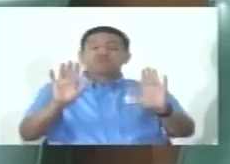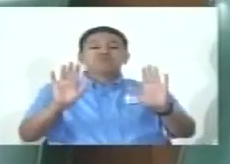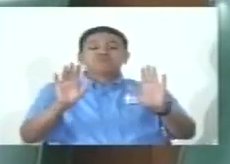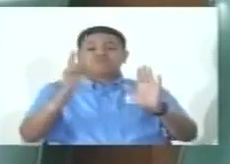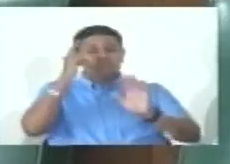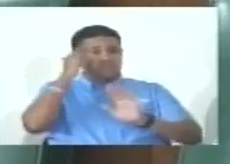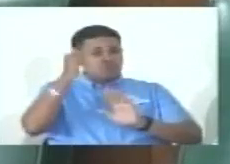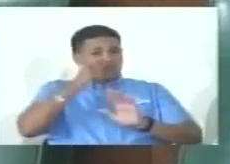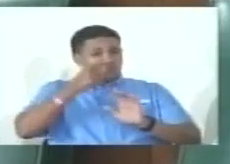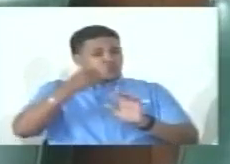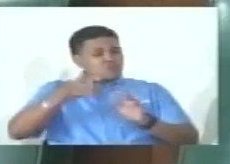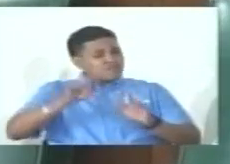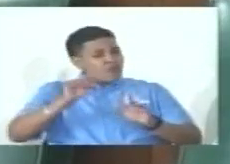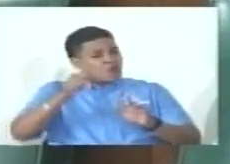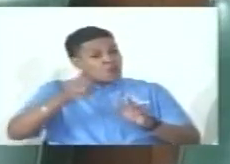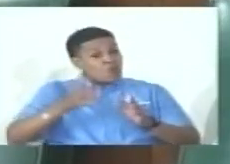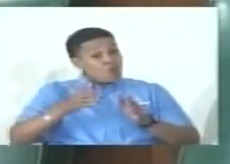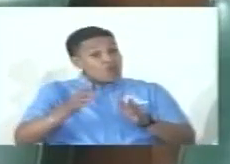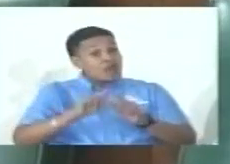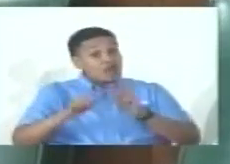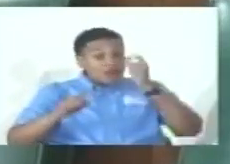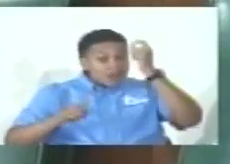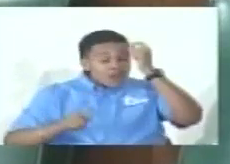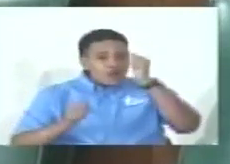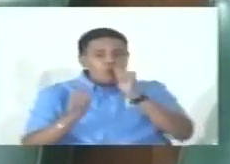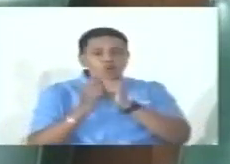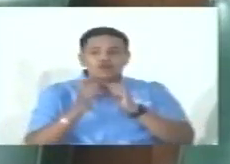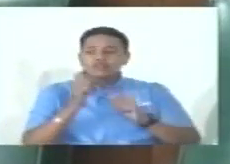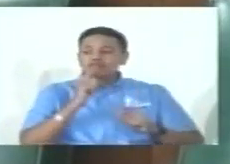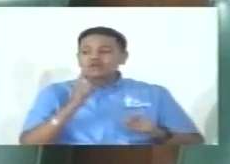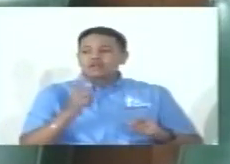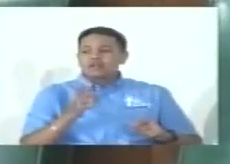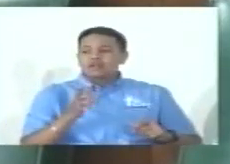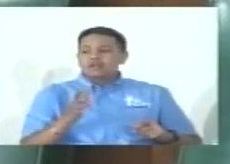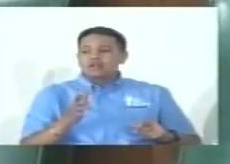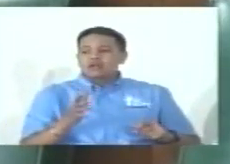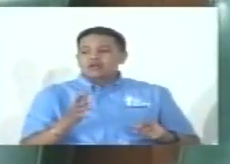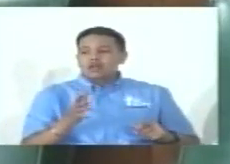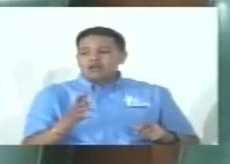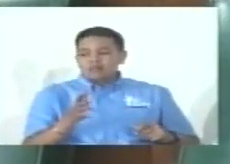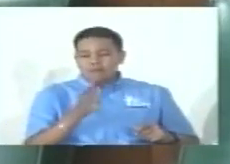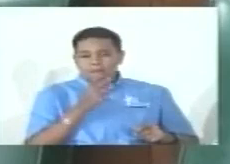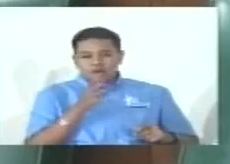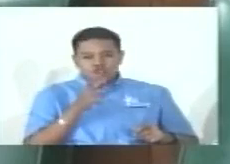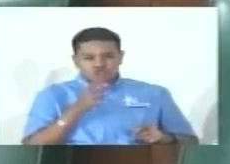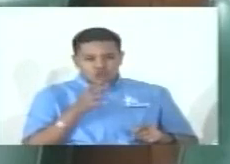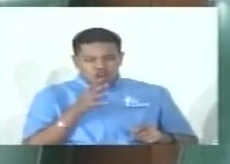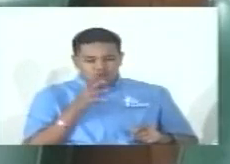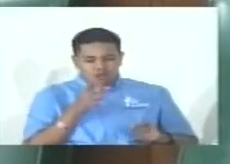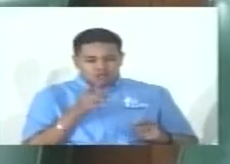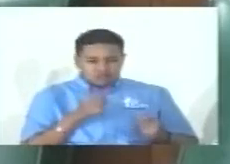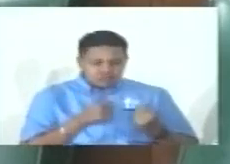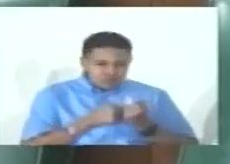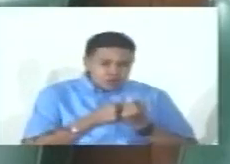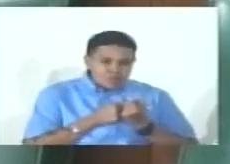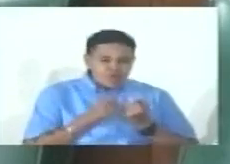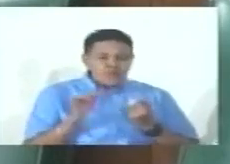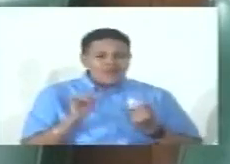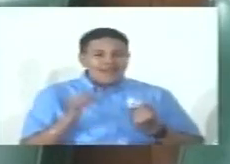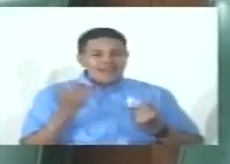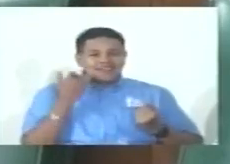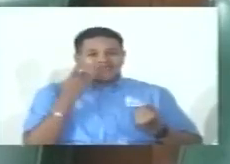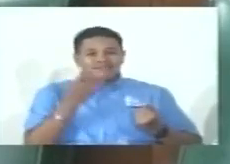way, but with a very maternal undertone to it all. If you are to